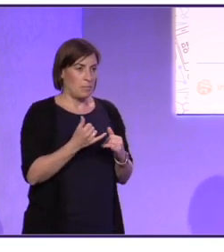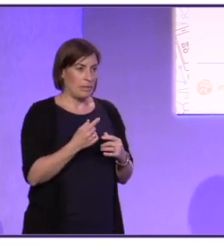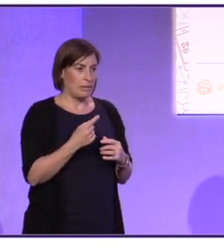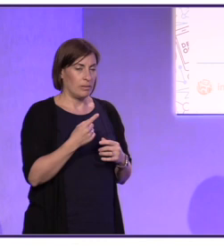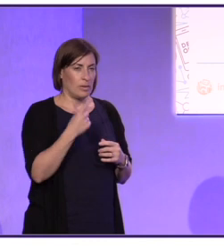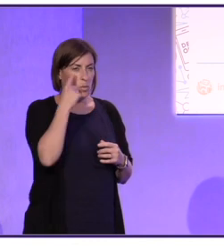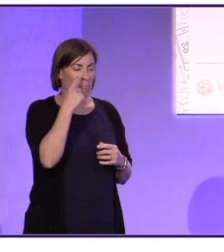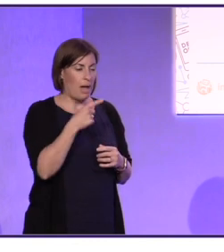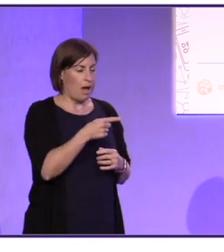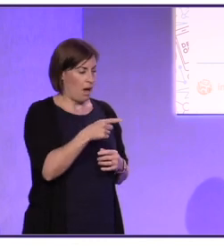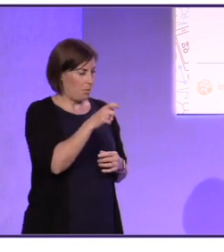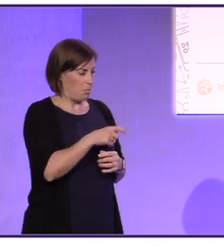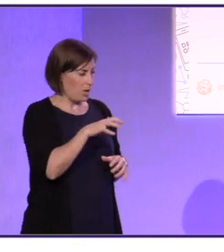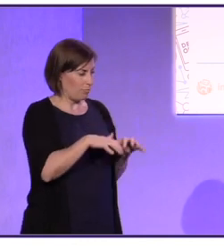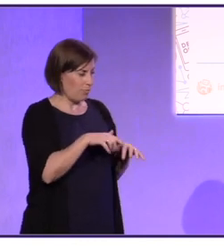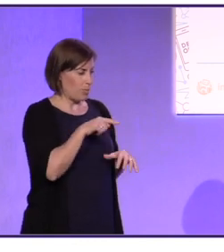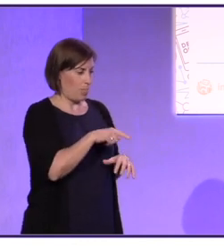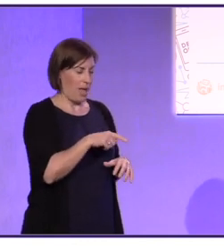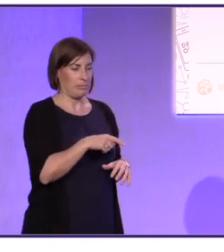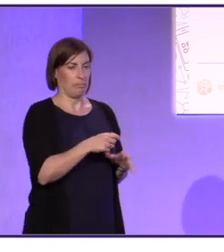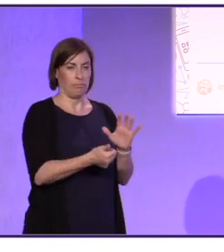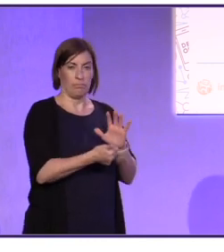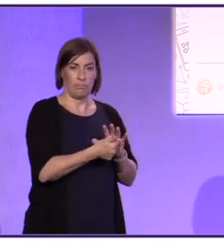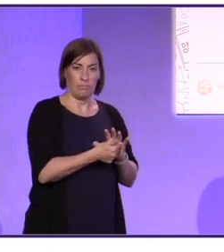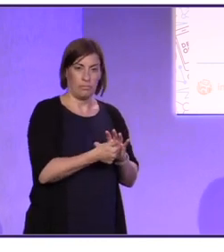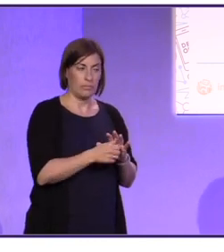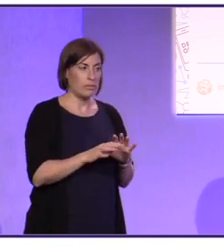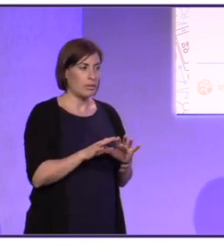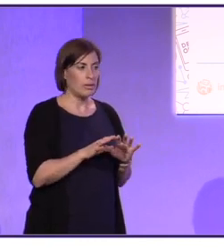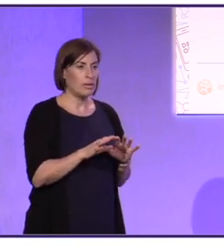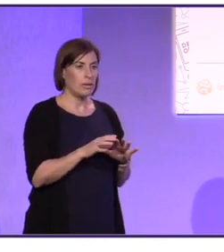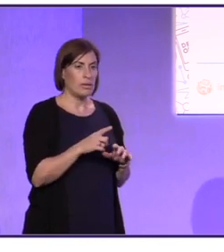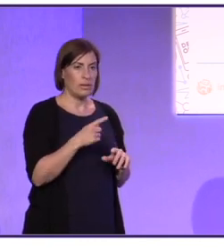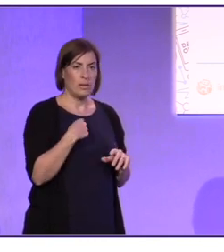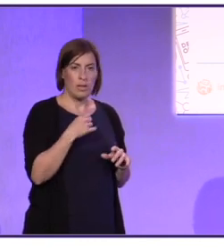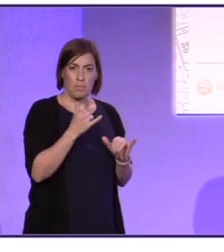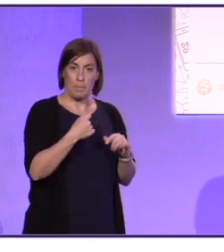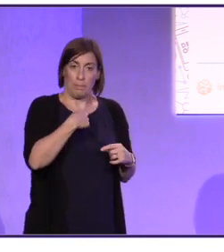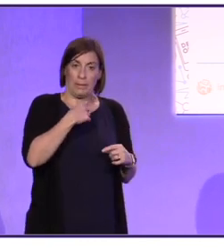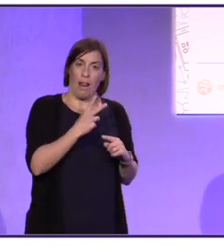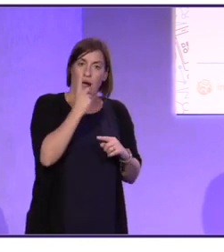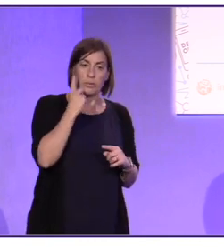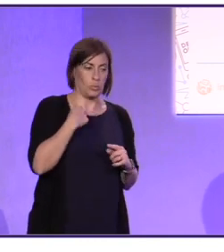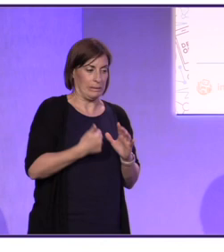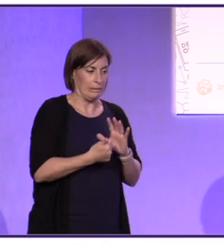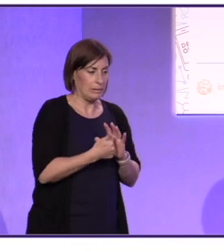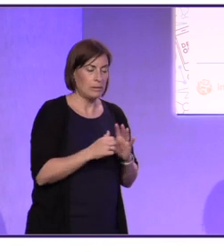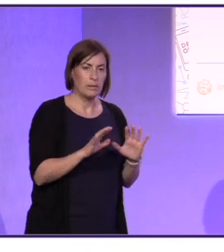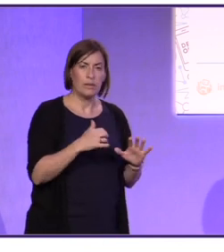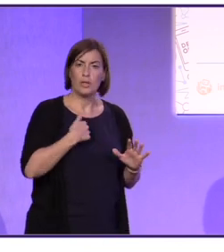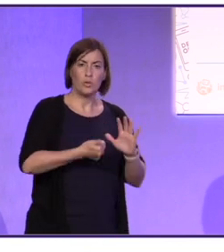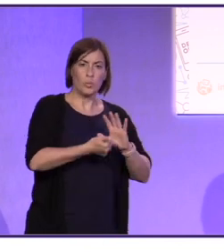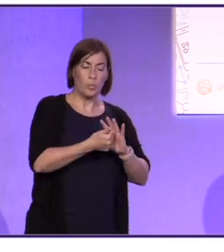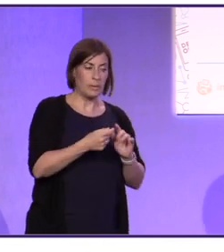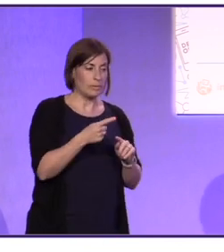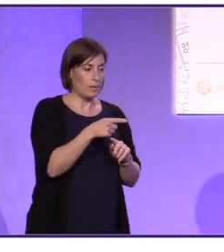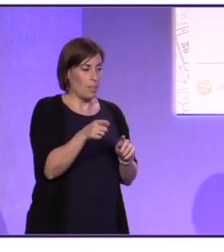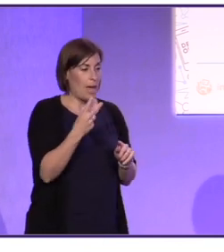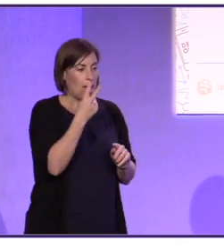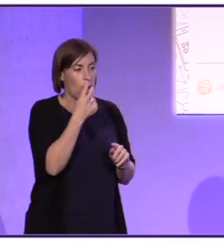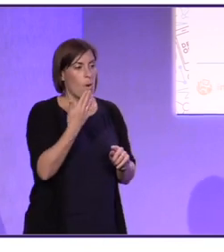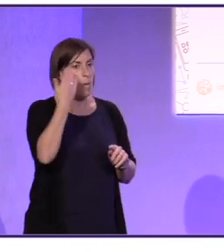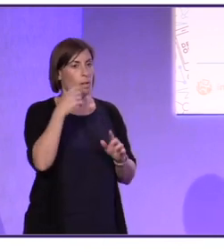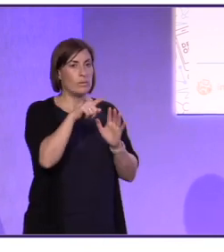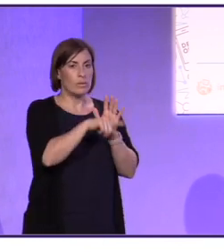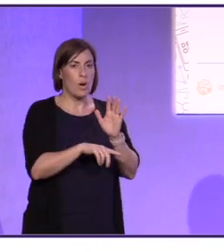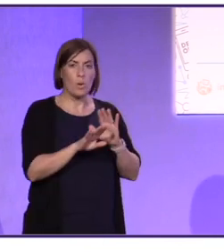person. But in the other cases, they are not stupid. We've seen we scaled our web shop from